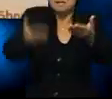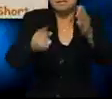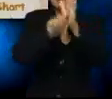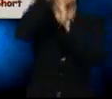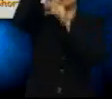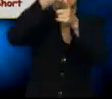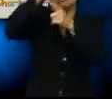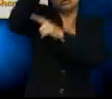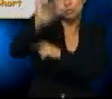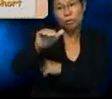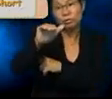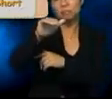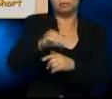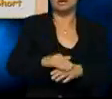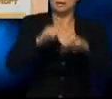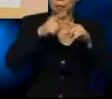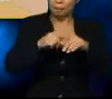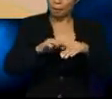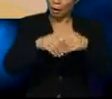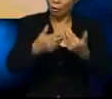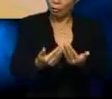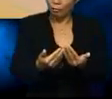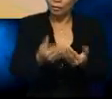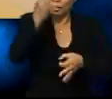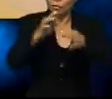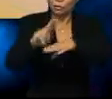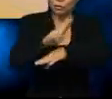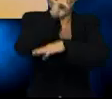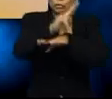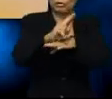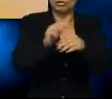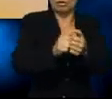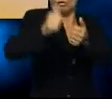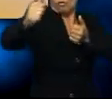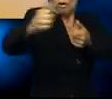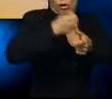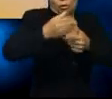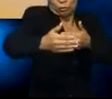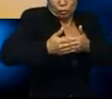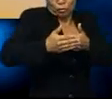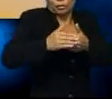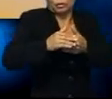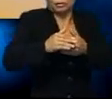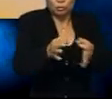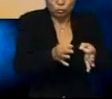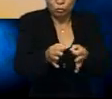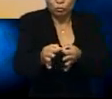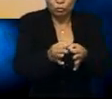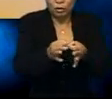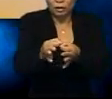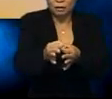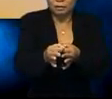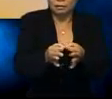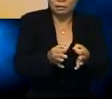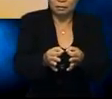A monkey bar may be tall or short. However, if you are using far or near to define